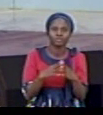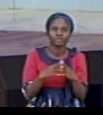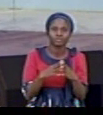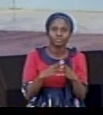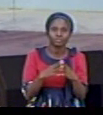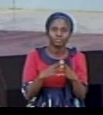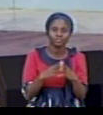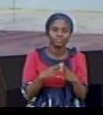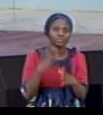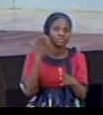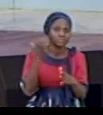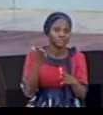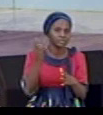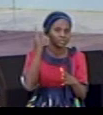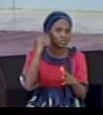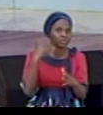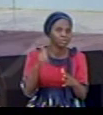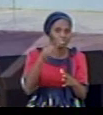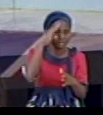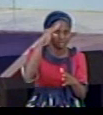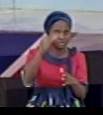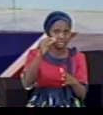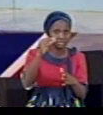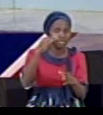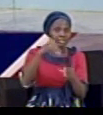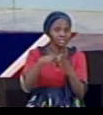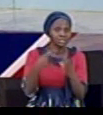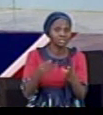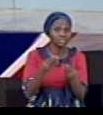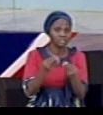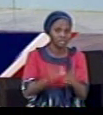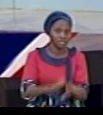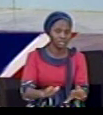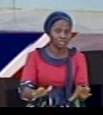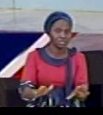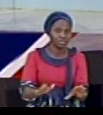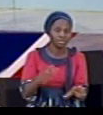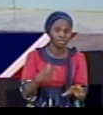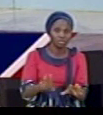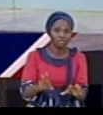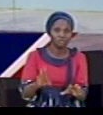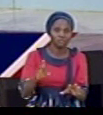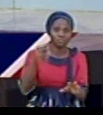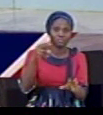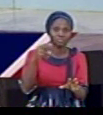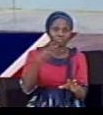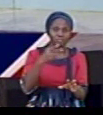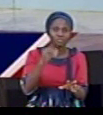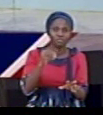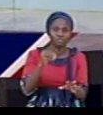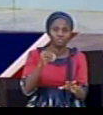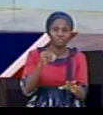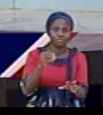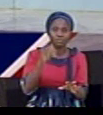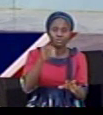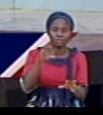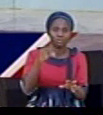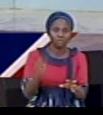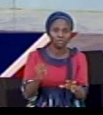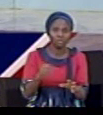There was a man in the land of Uz whose name was